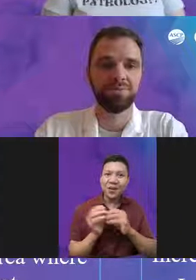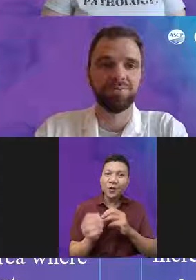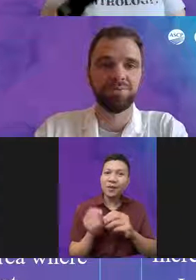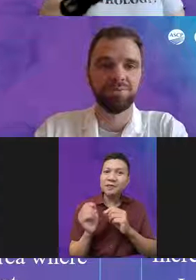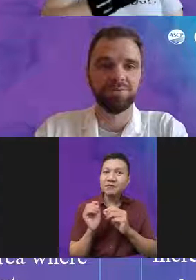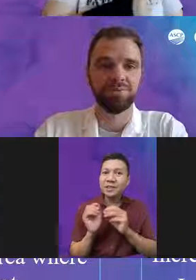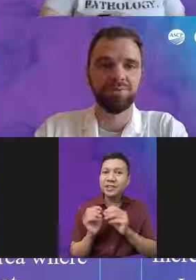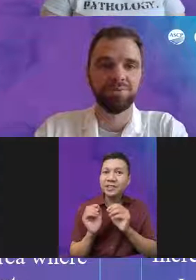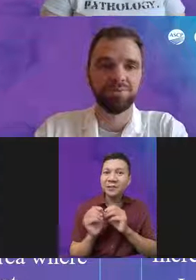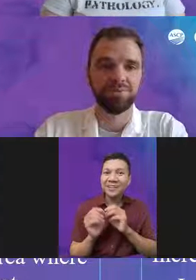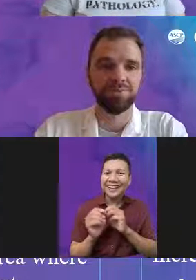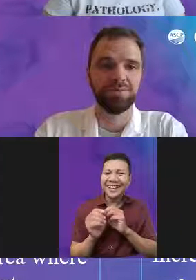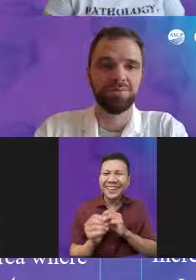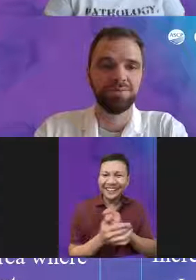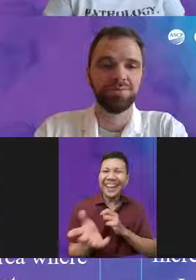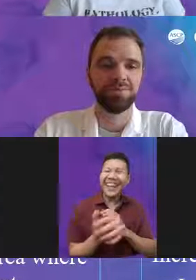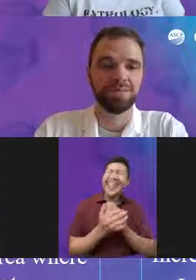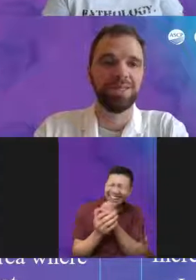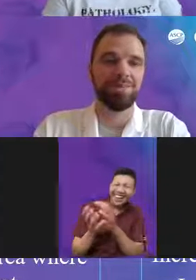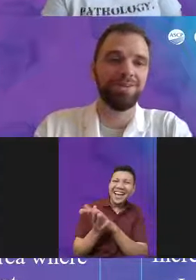know, or I have something to say about that.